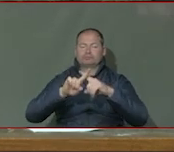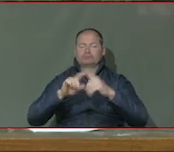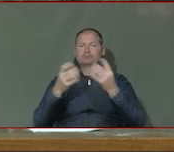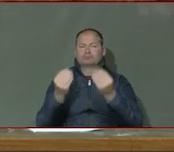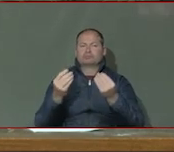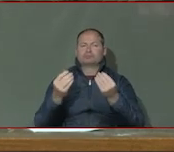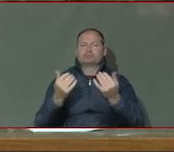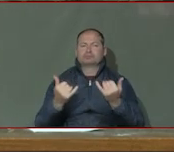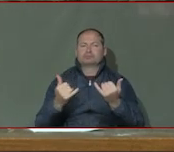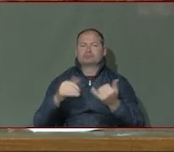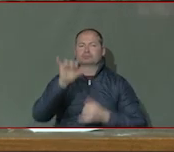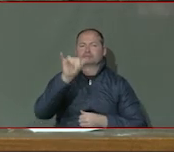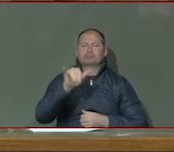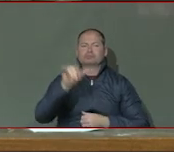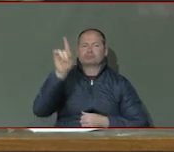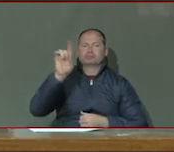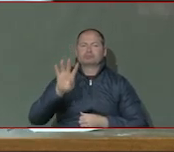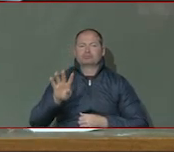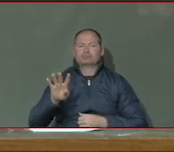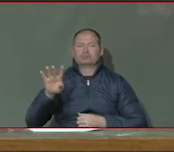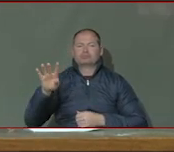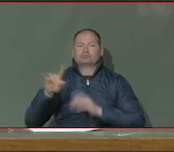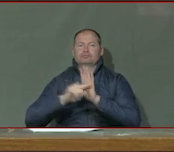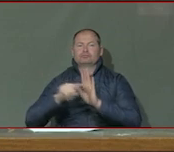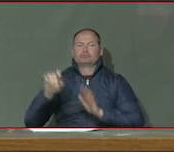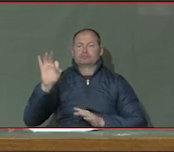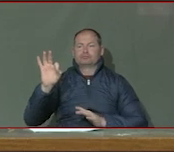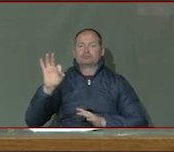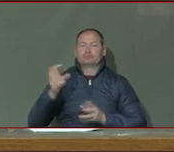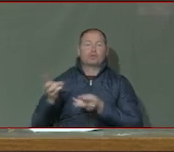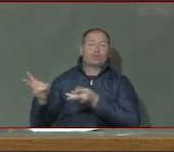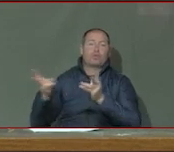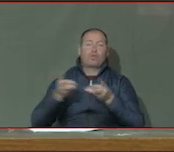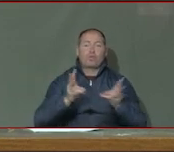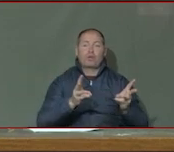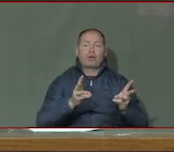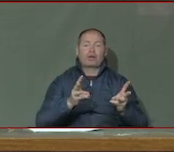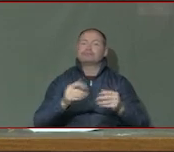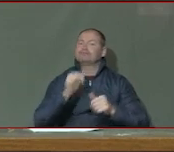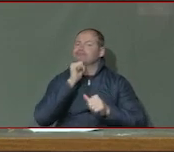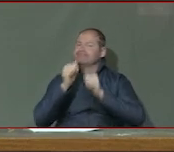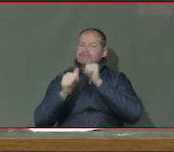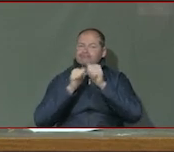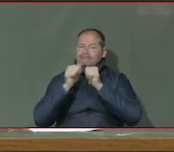a quarter x minus 3, whichever method you want to use.